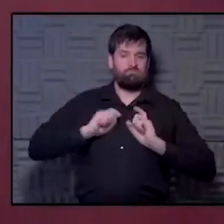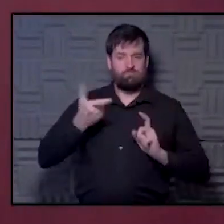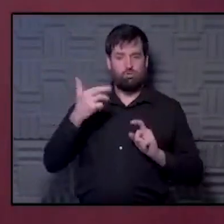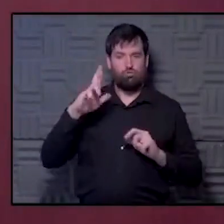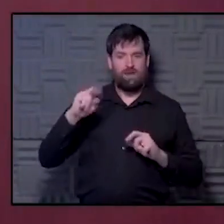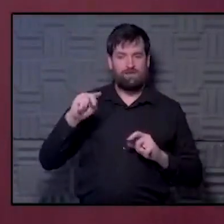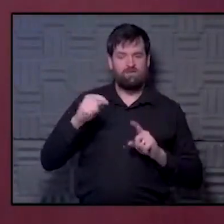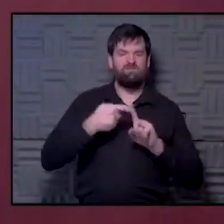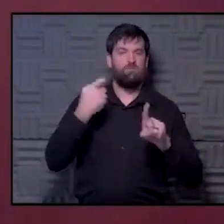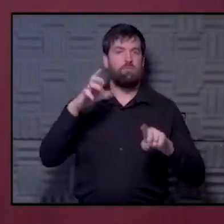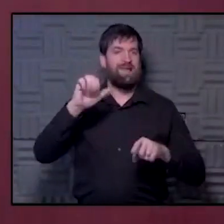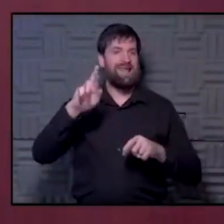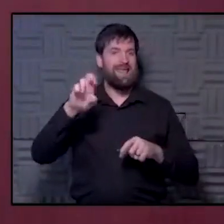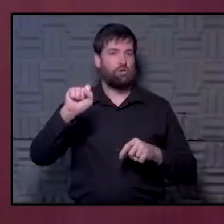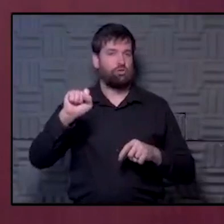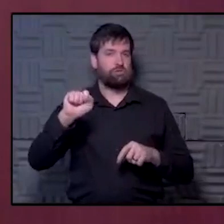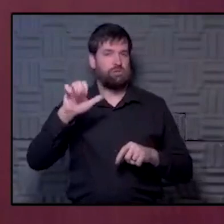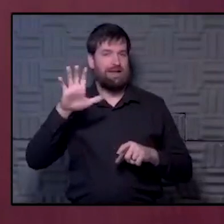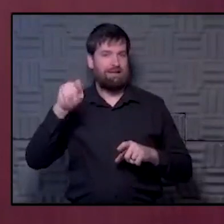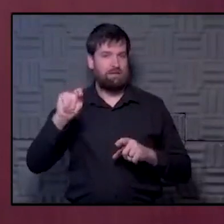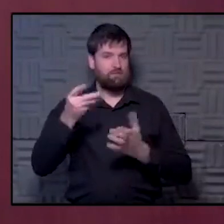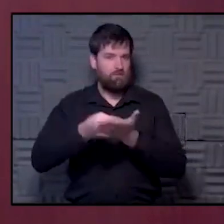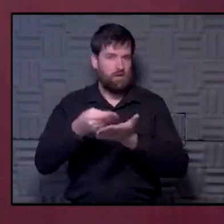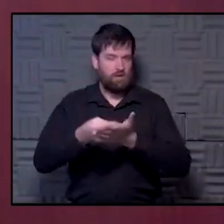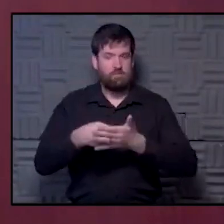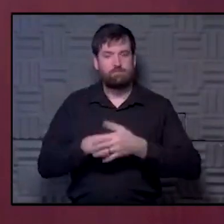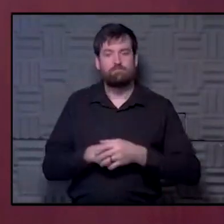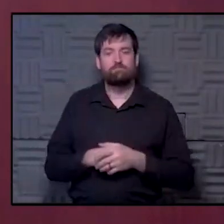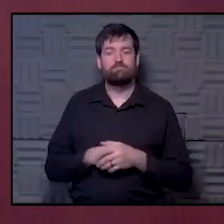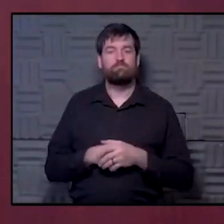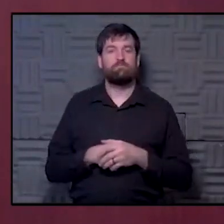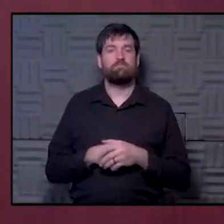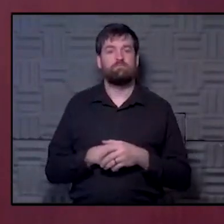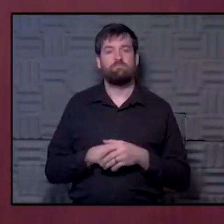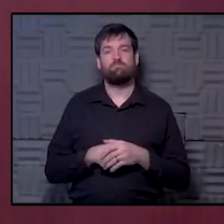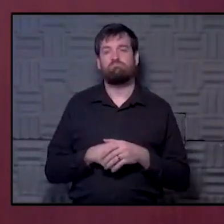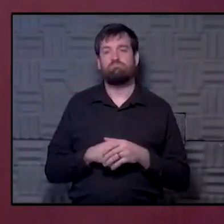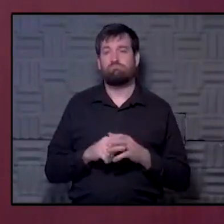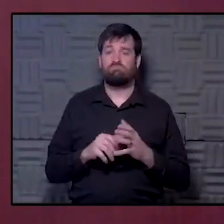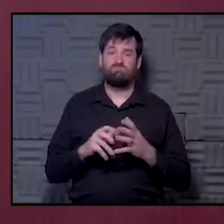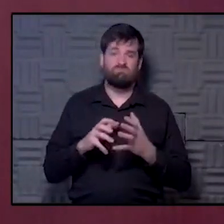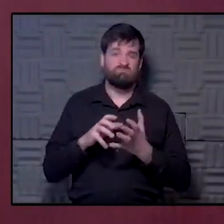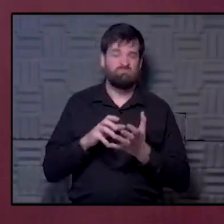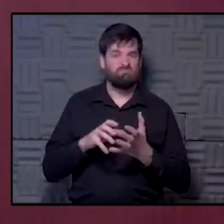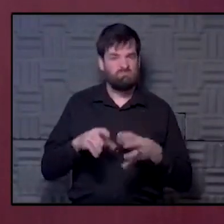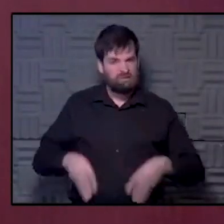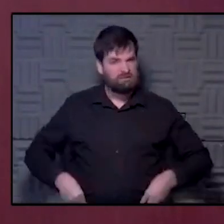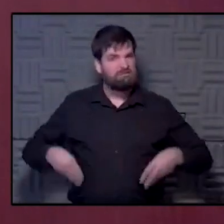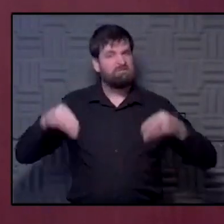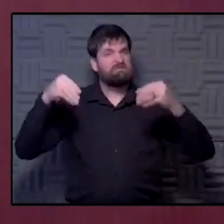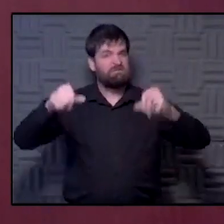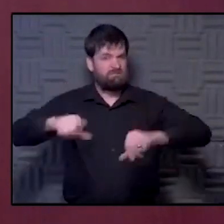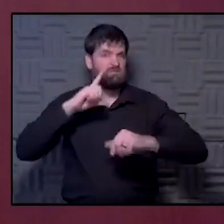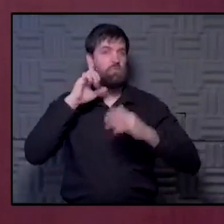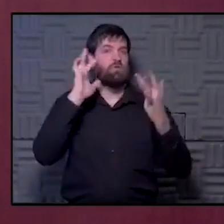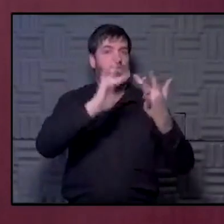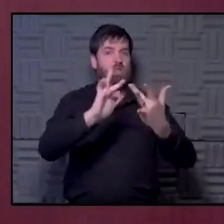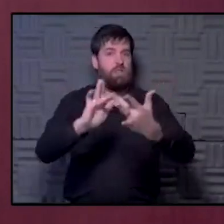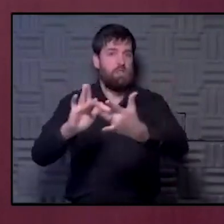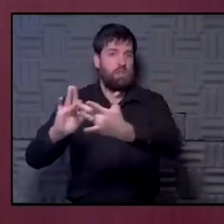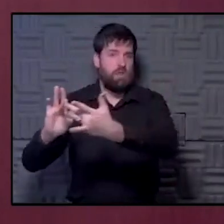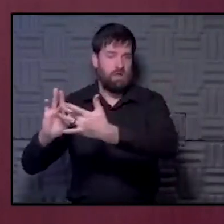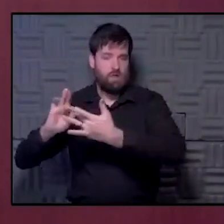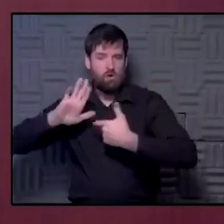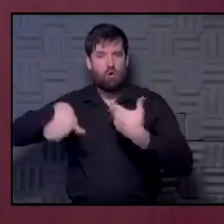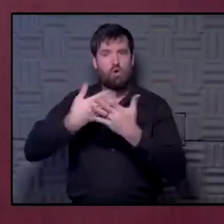through CARES Act funding. We're going to be able to expend quite a bit of funds to reach out and to get to